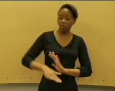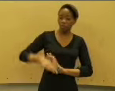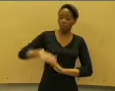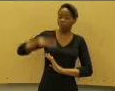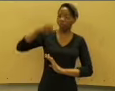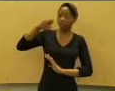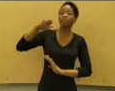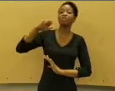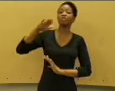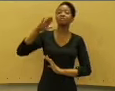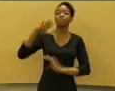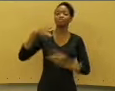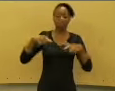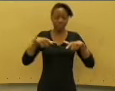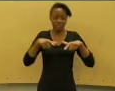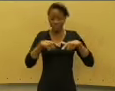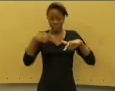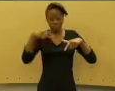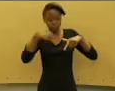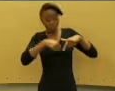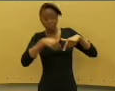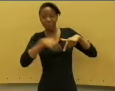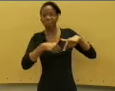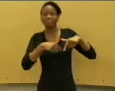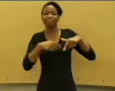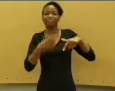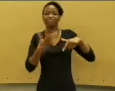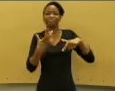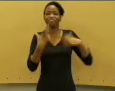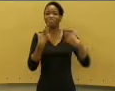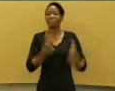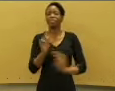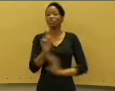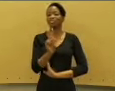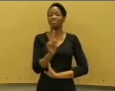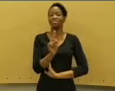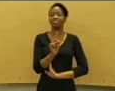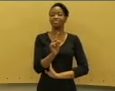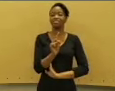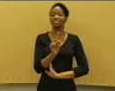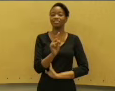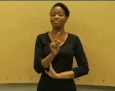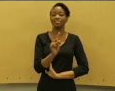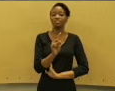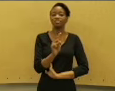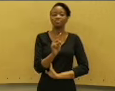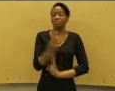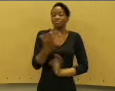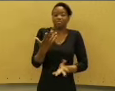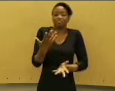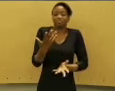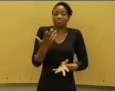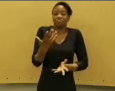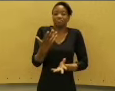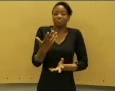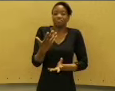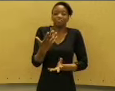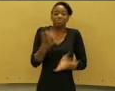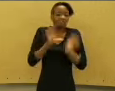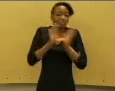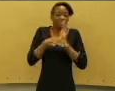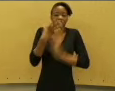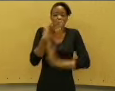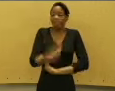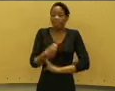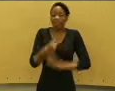the virginity testing? Or are you not considered a woman? Do you not get taken for the testing? Because obviously you're disabled, so